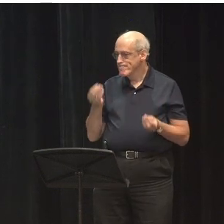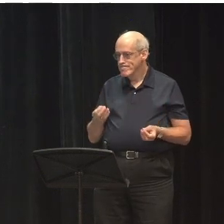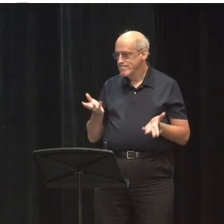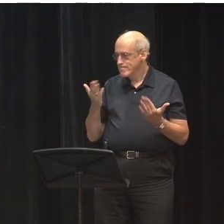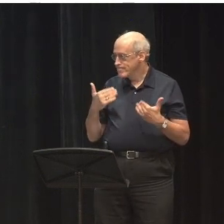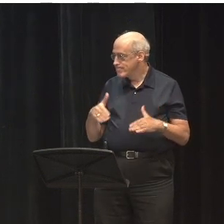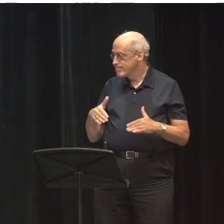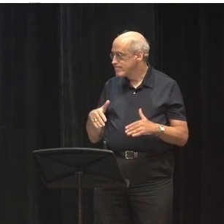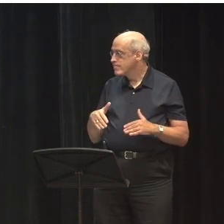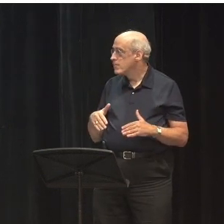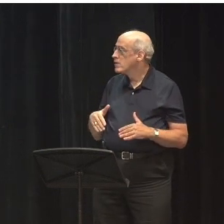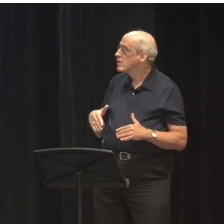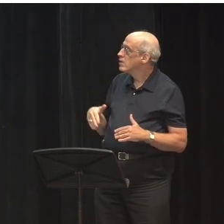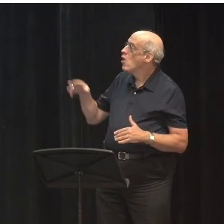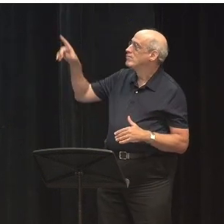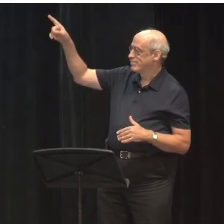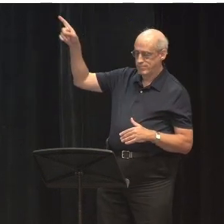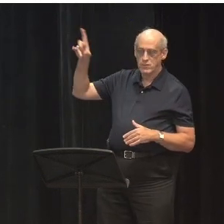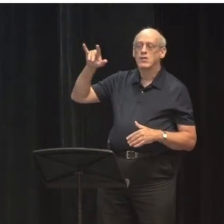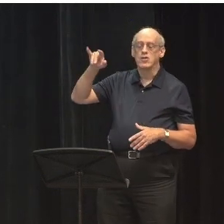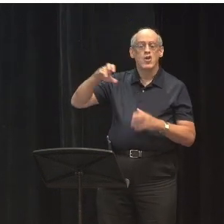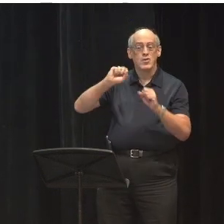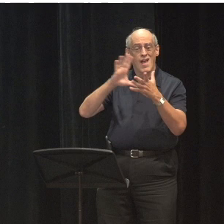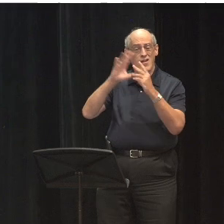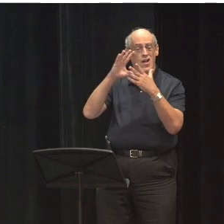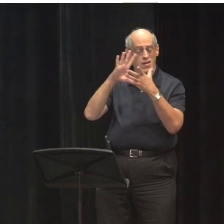Okay, hopefully they will send us their comments in writing.